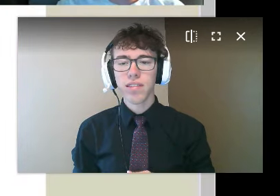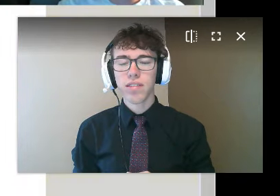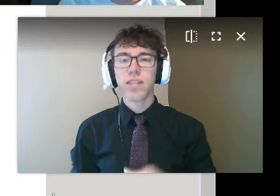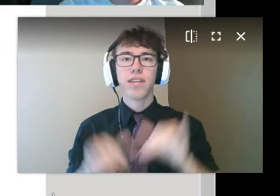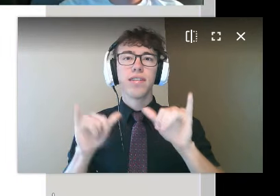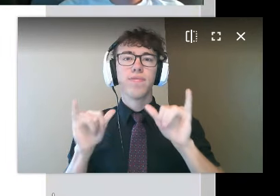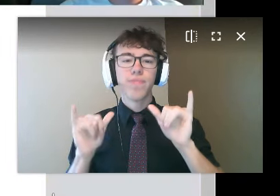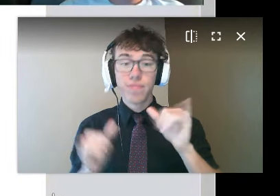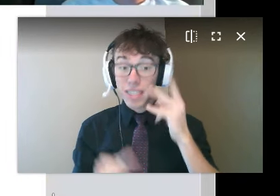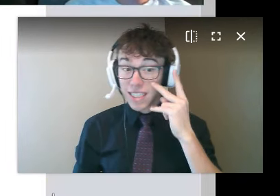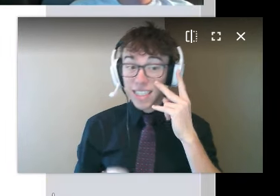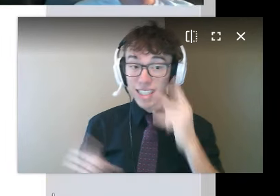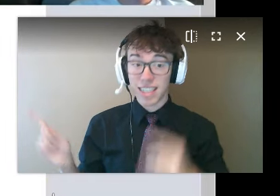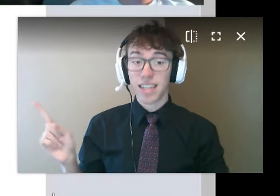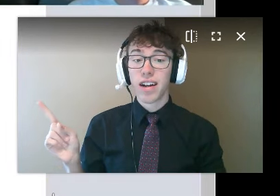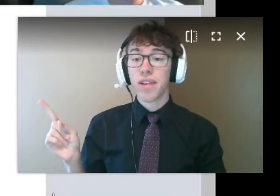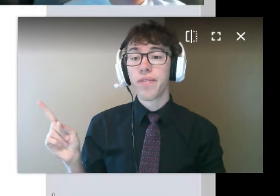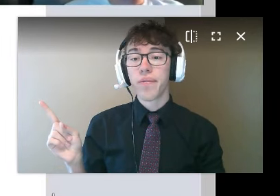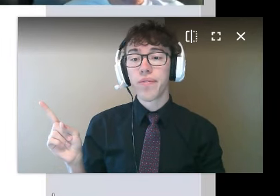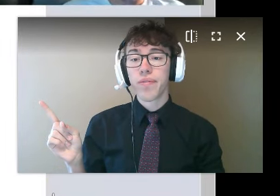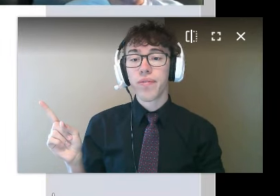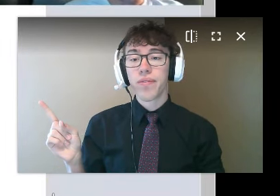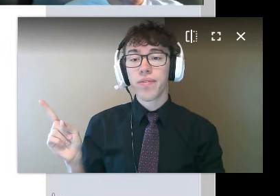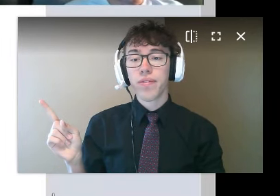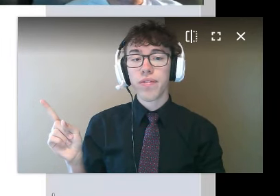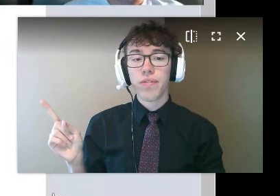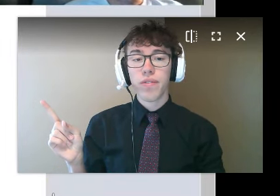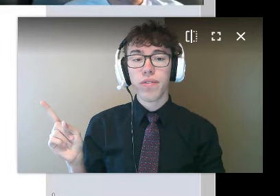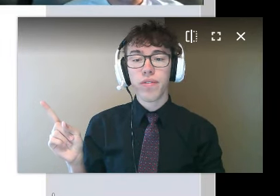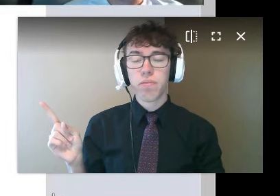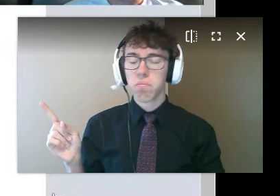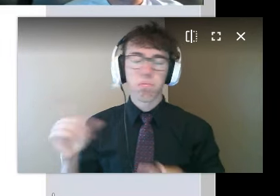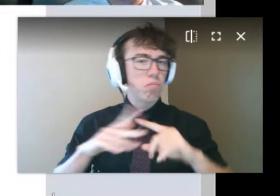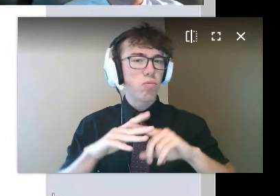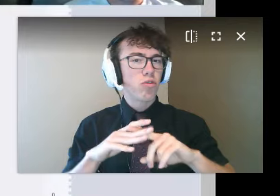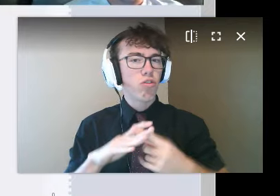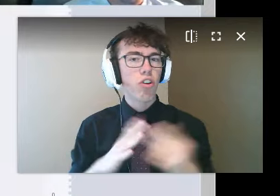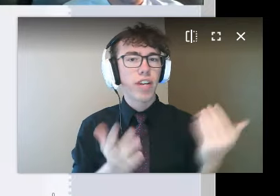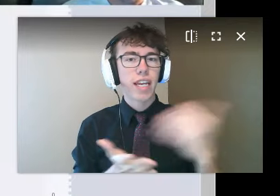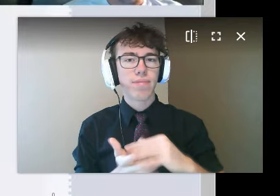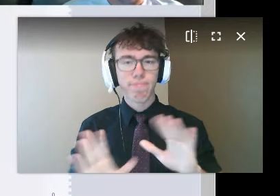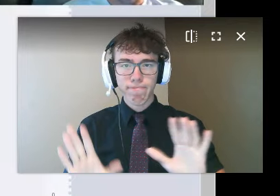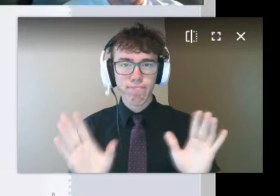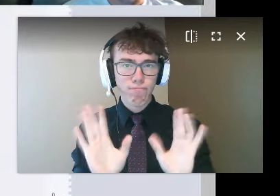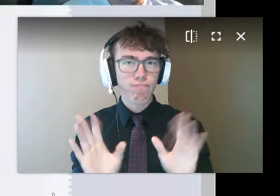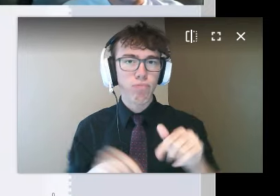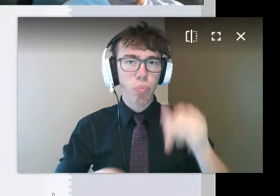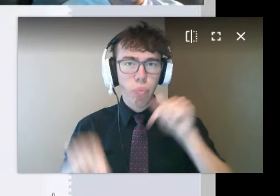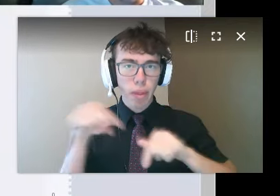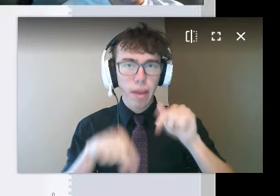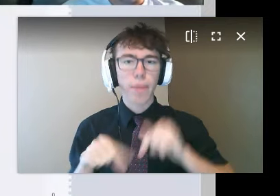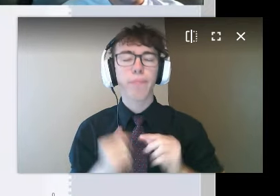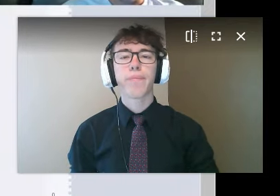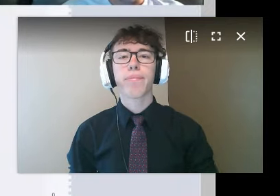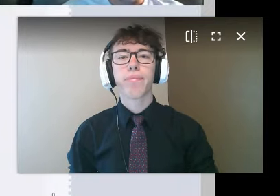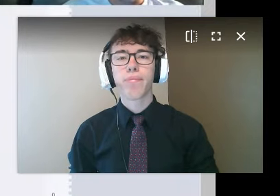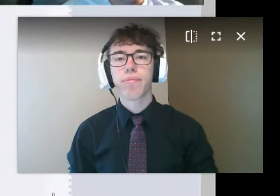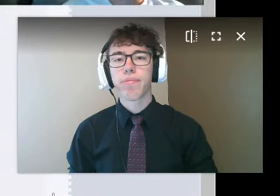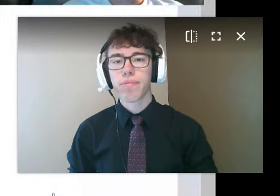There we go. With that stuff there in the middle, actually, I'm just going to start all over. Let me just start all over. So if we have